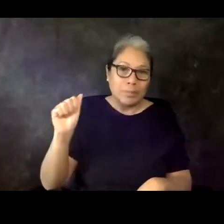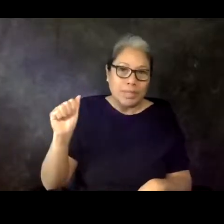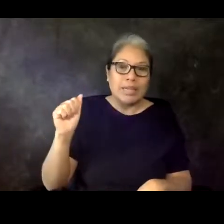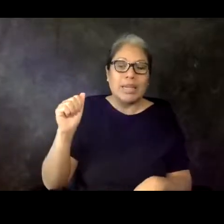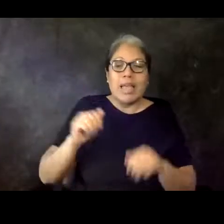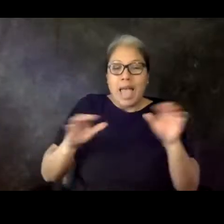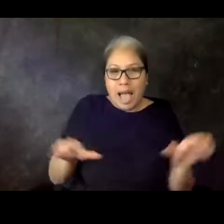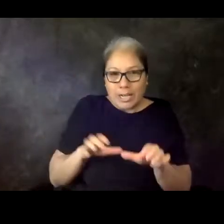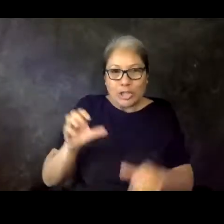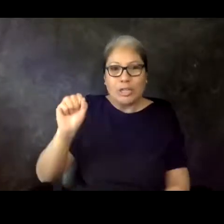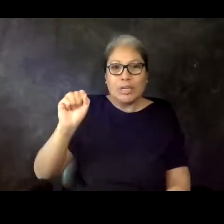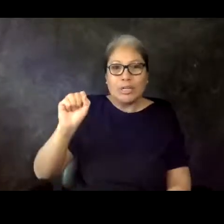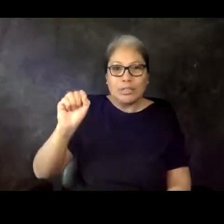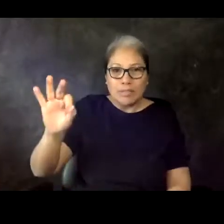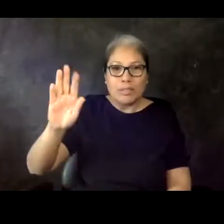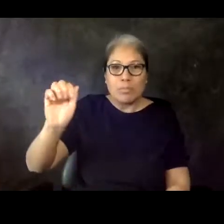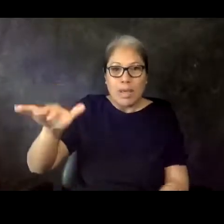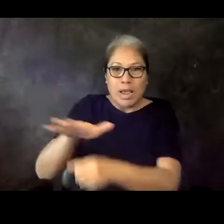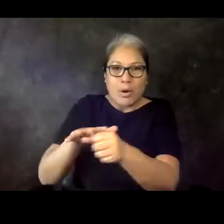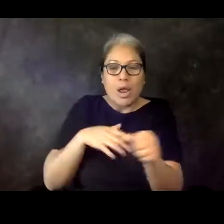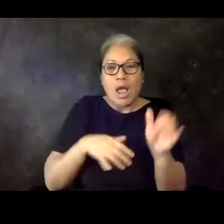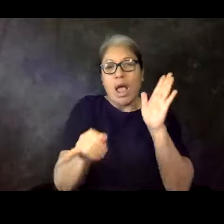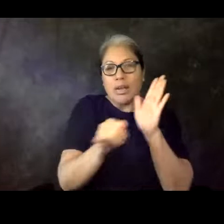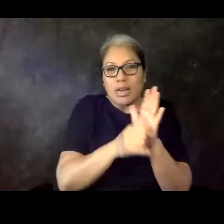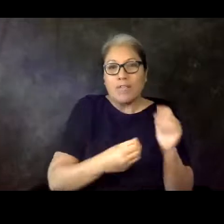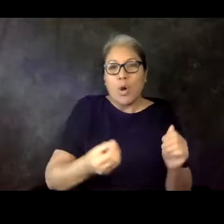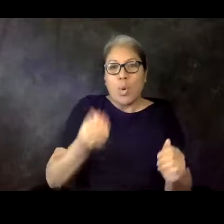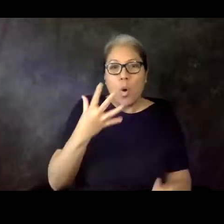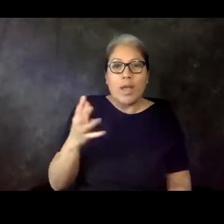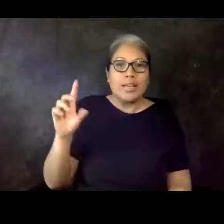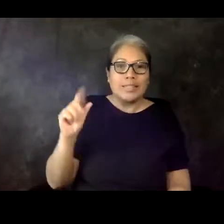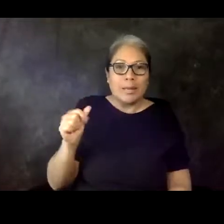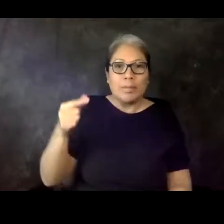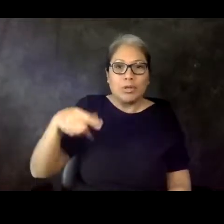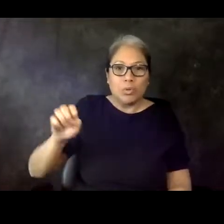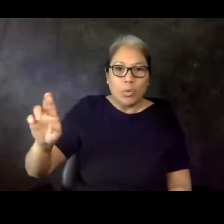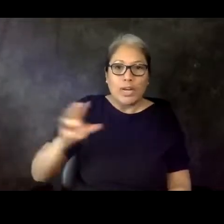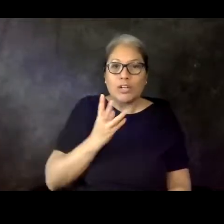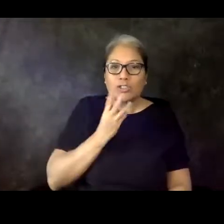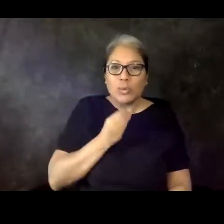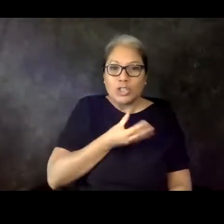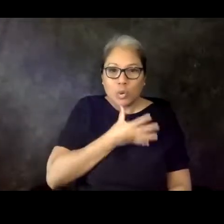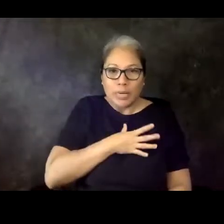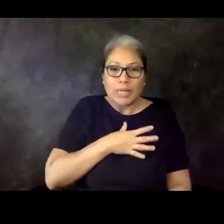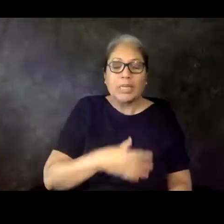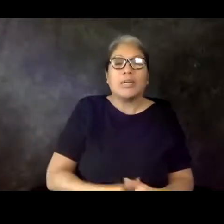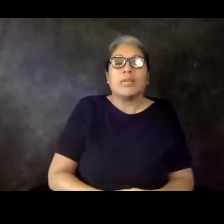I identify as a white, disabled, queer, Jewish woman.